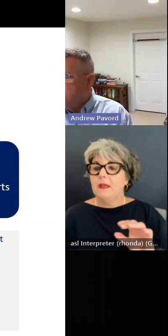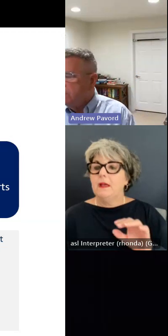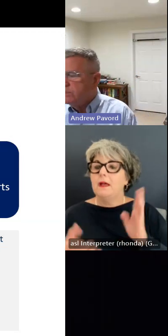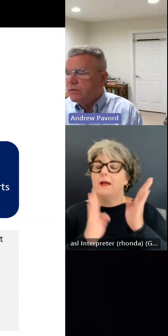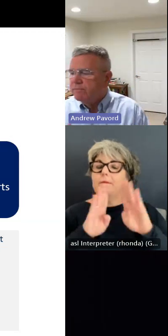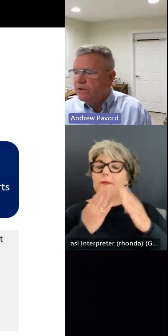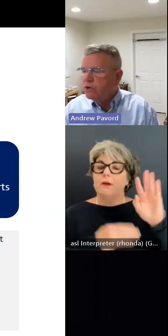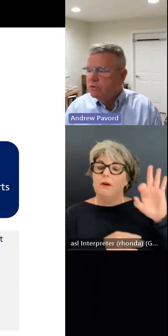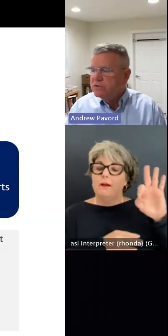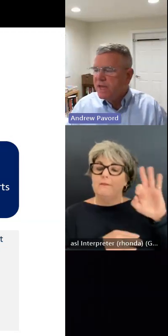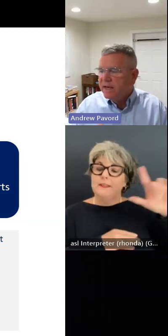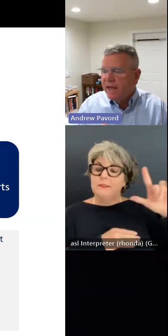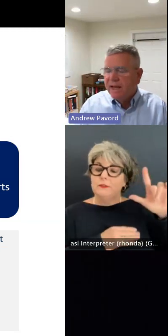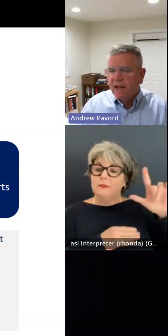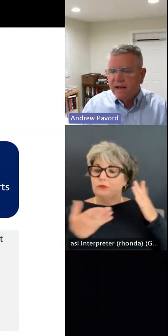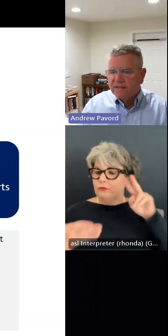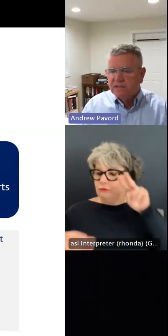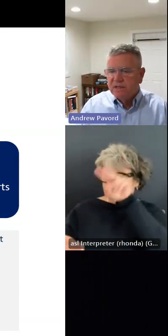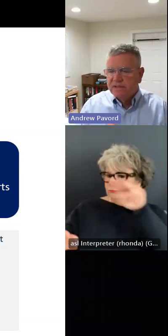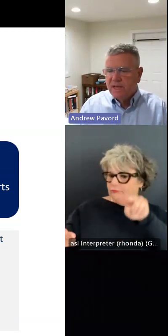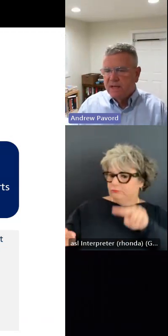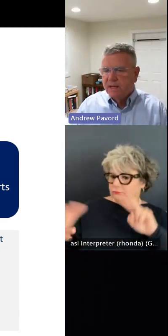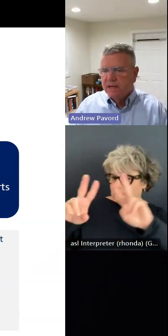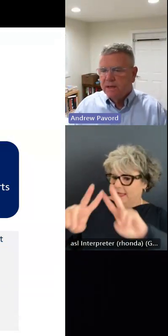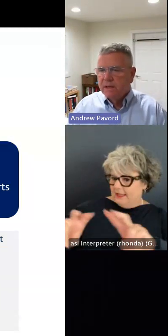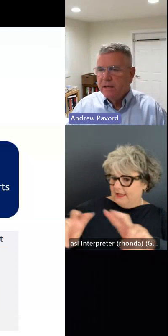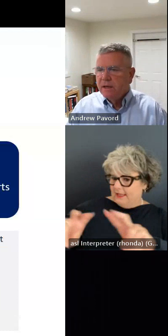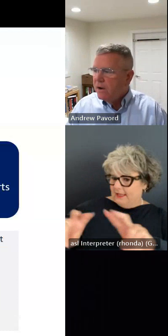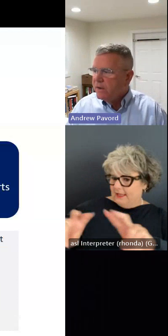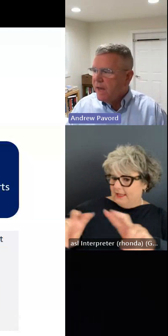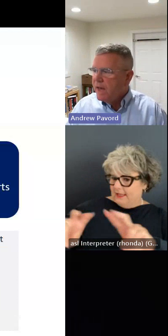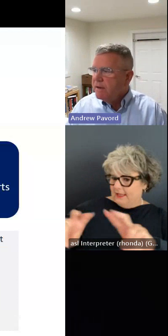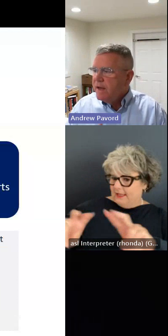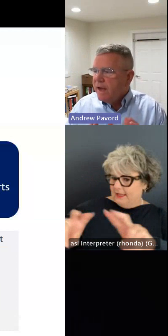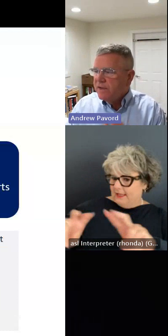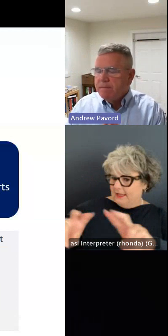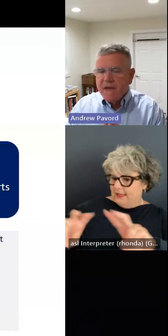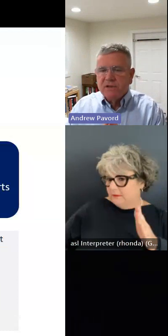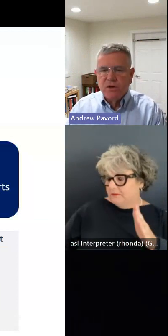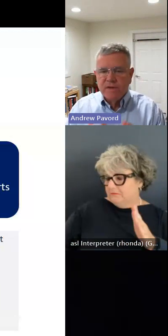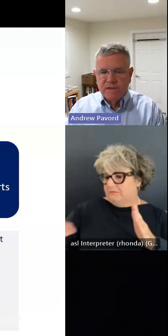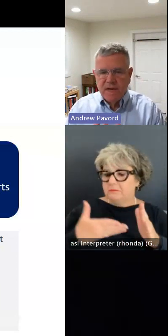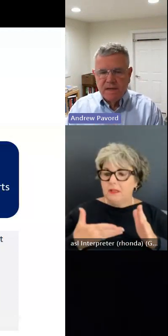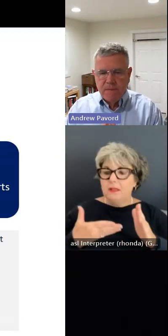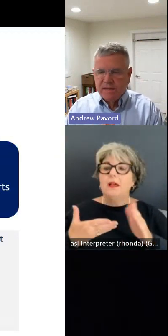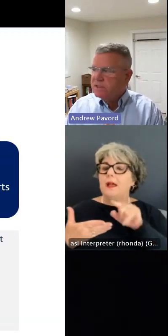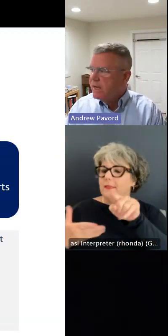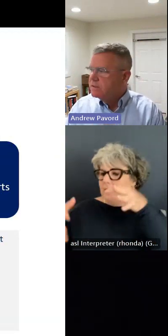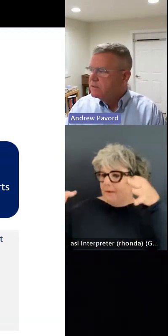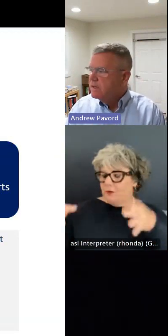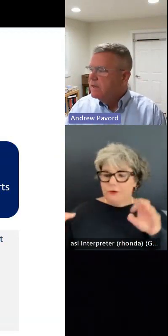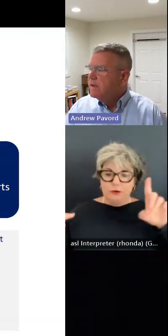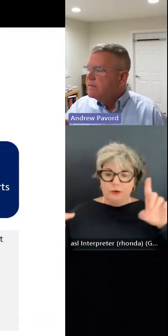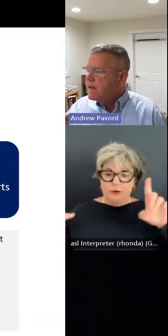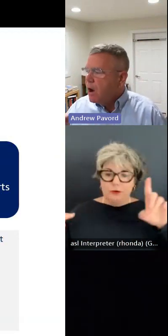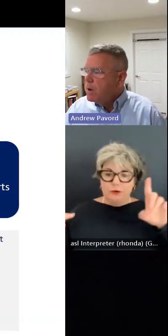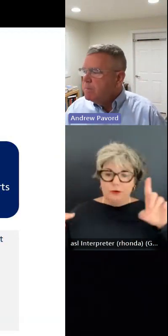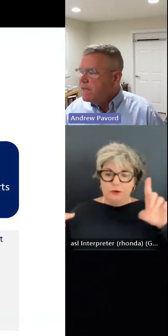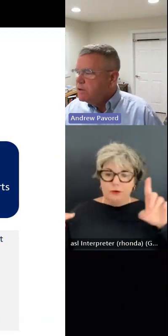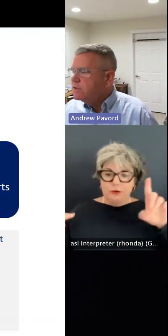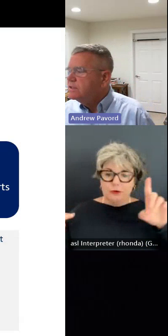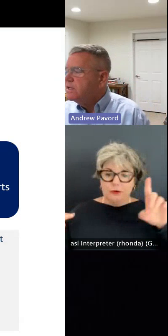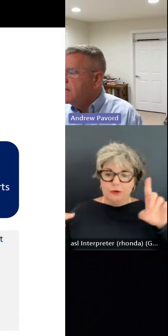Fiscal Services reviews and analyzes the data, okay? And they make sure that the data makes sense.